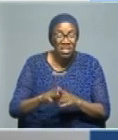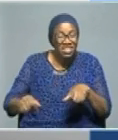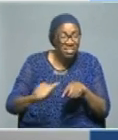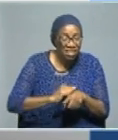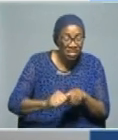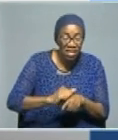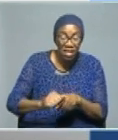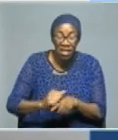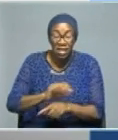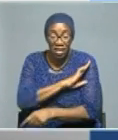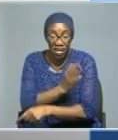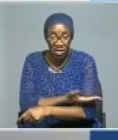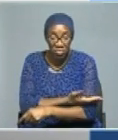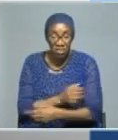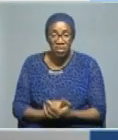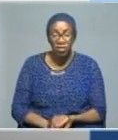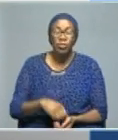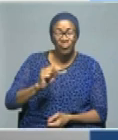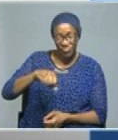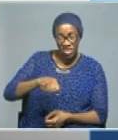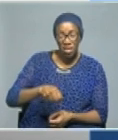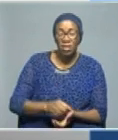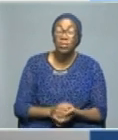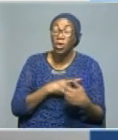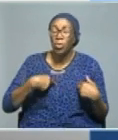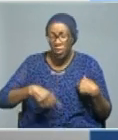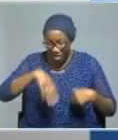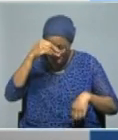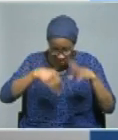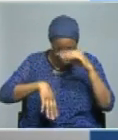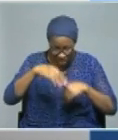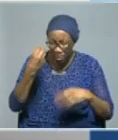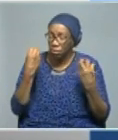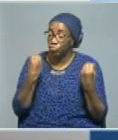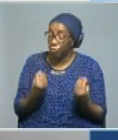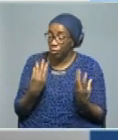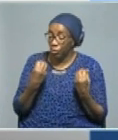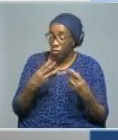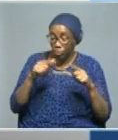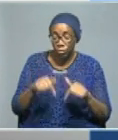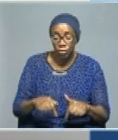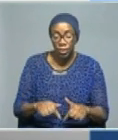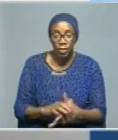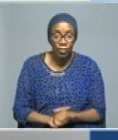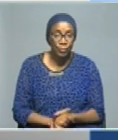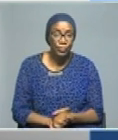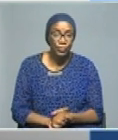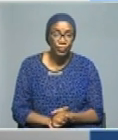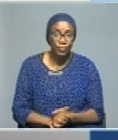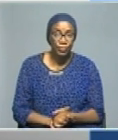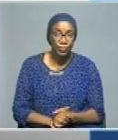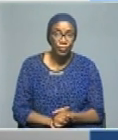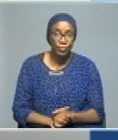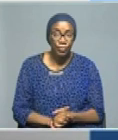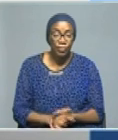of experience being gained. Institutions also, because we have a lot of global, continental, and local